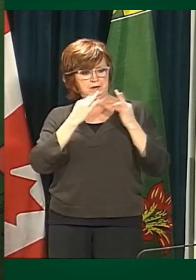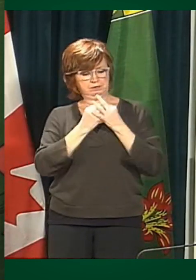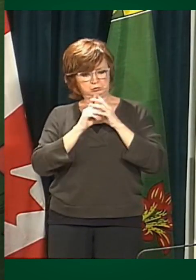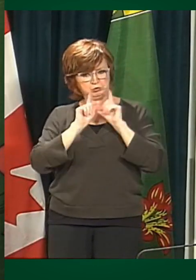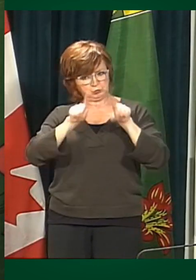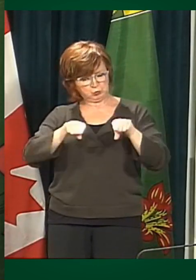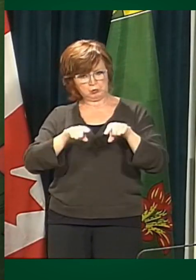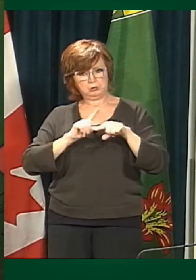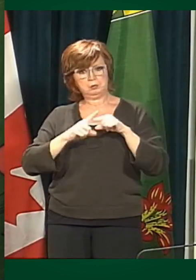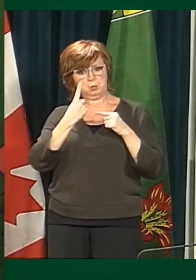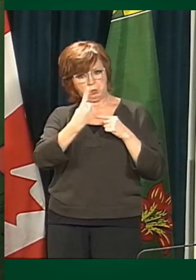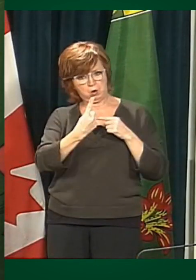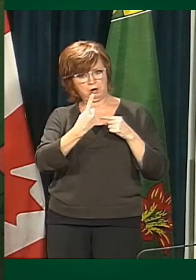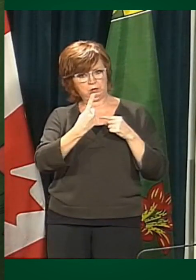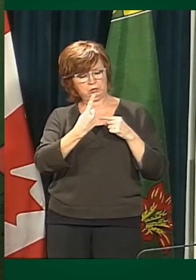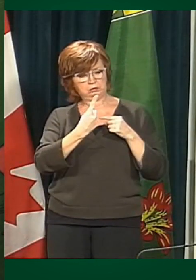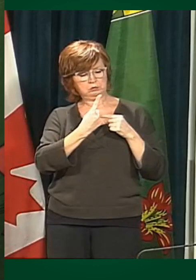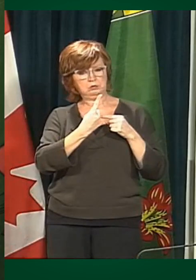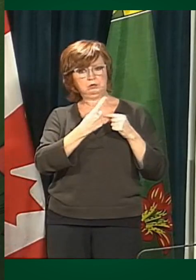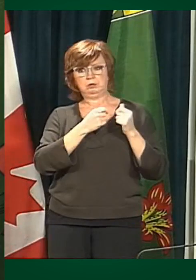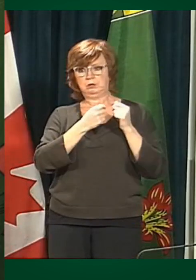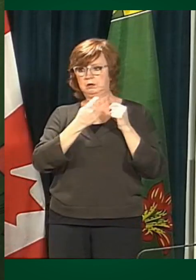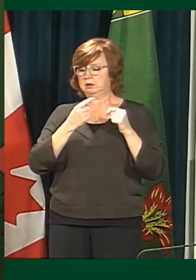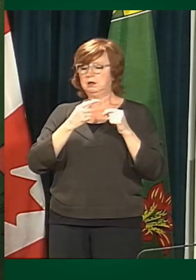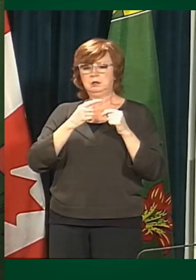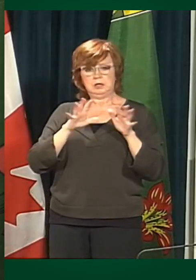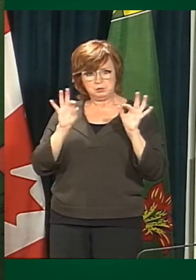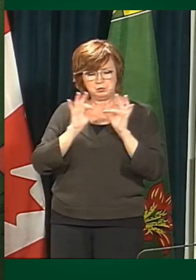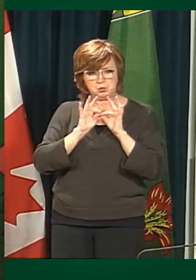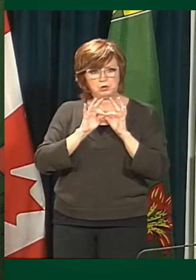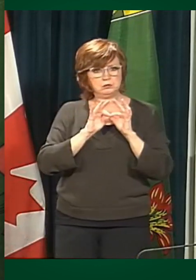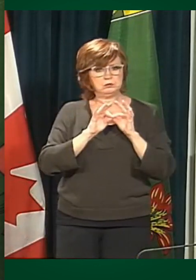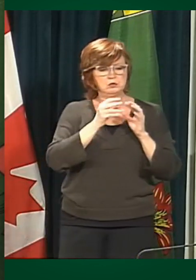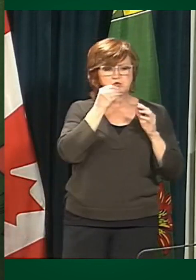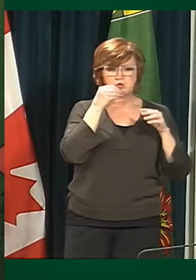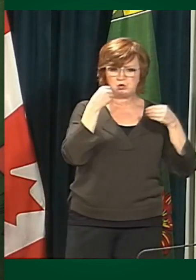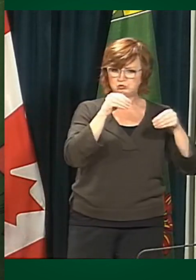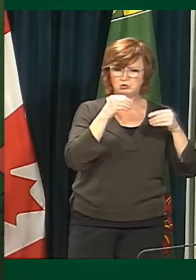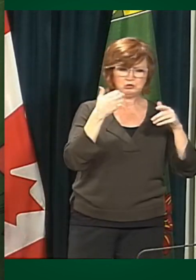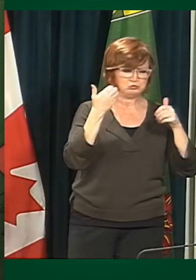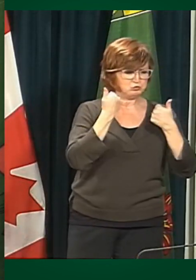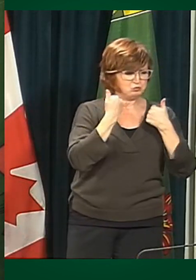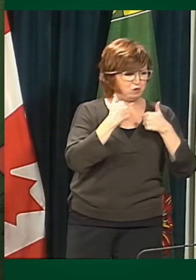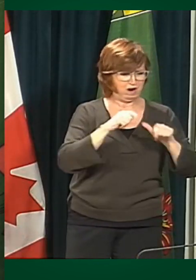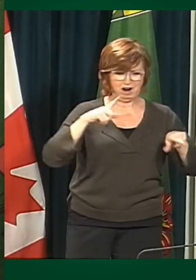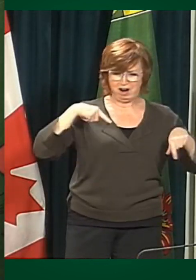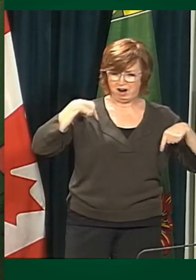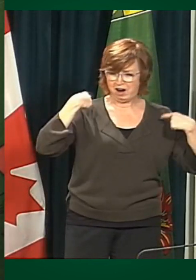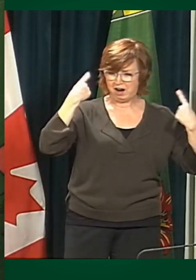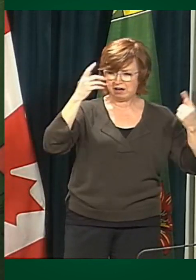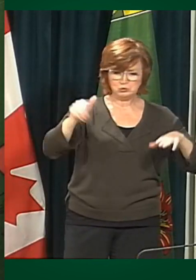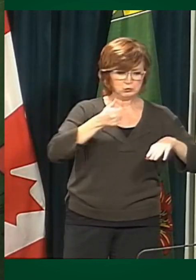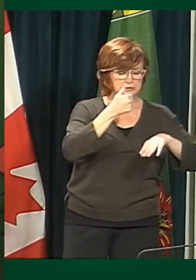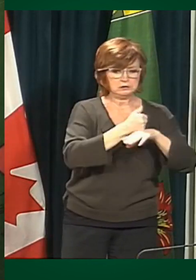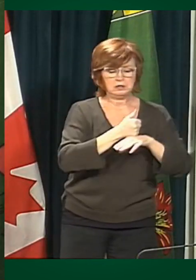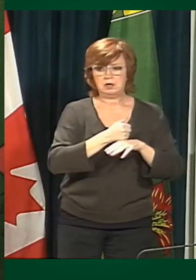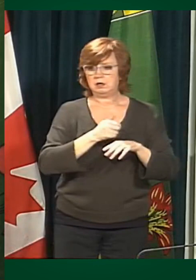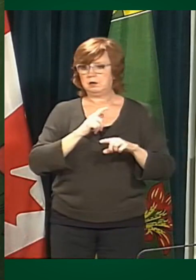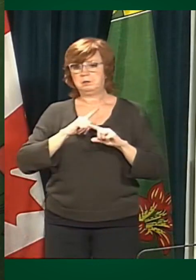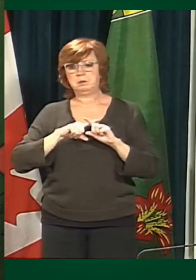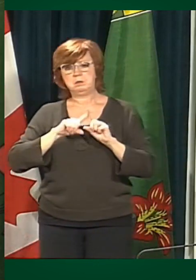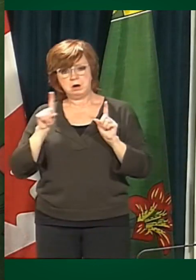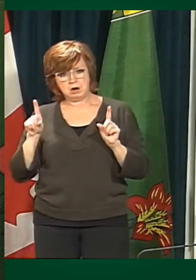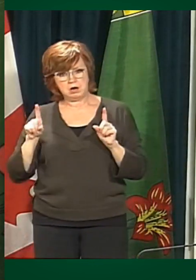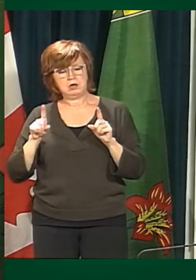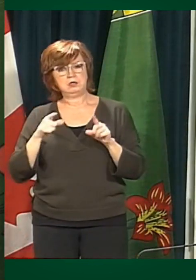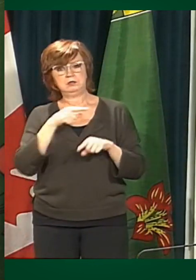that and also do our part, that when we're in, we also avoid that distancing. And if someone is picking something from an aisle, we